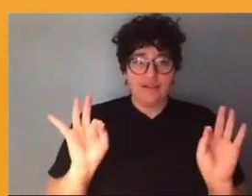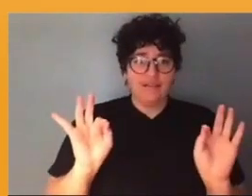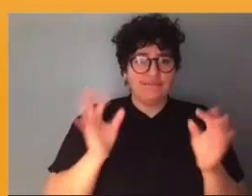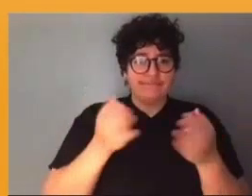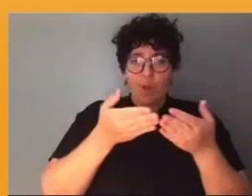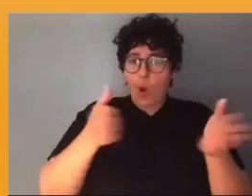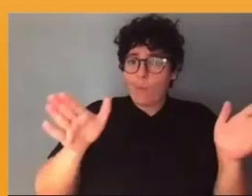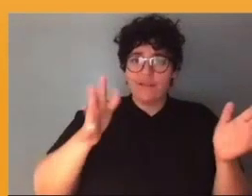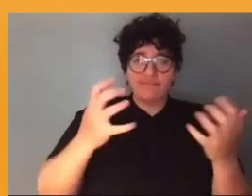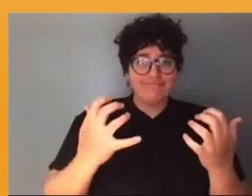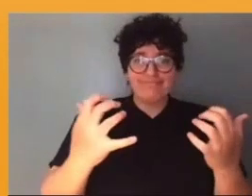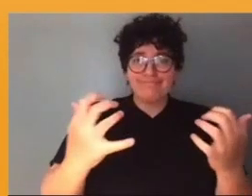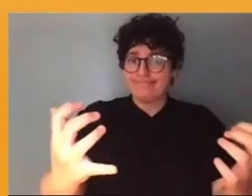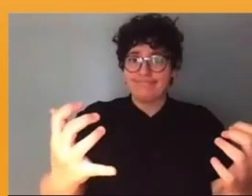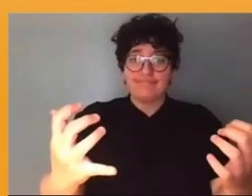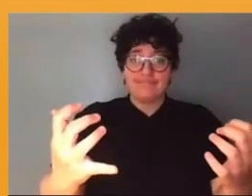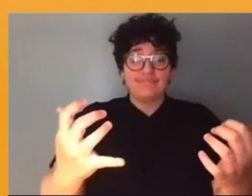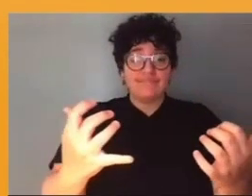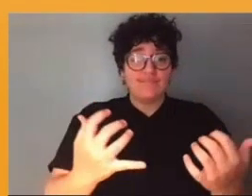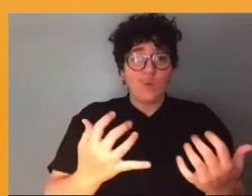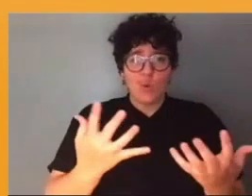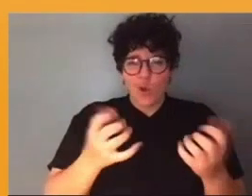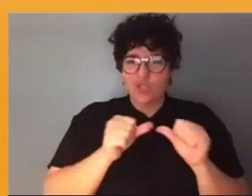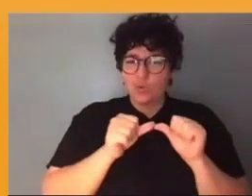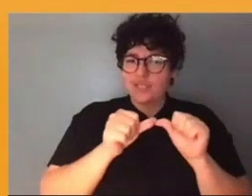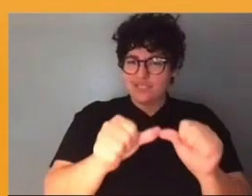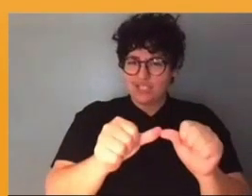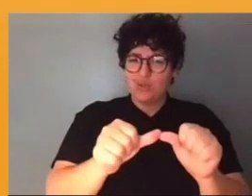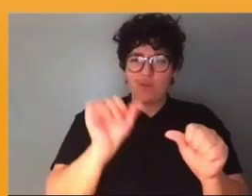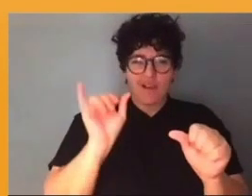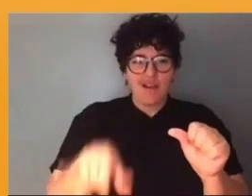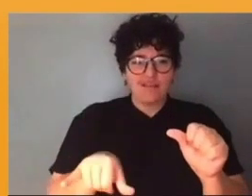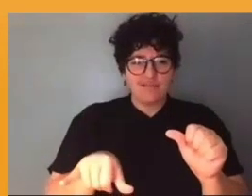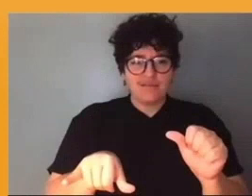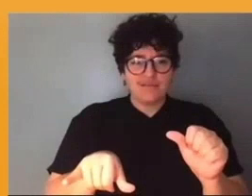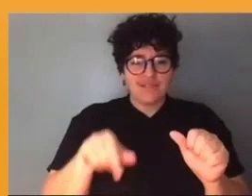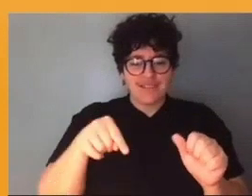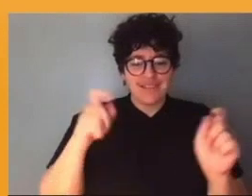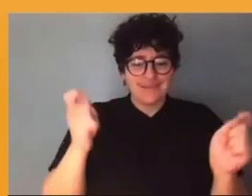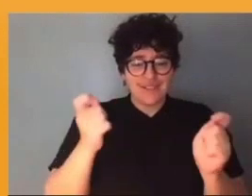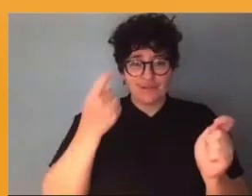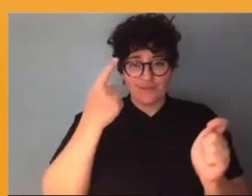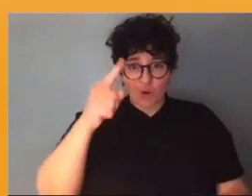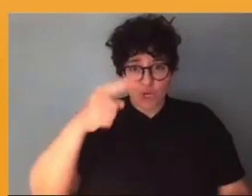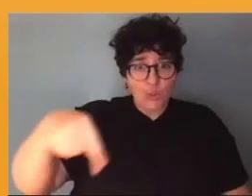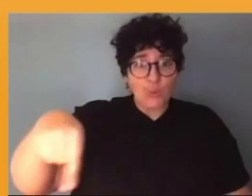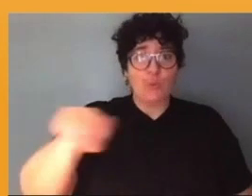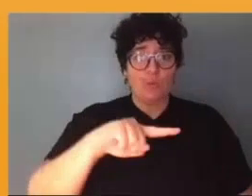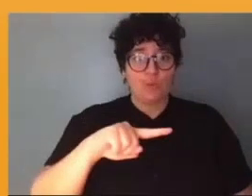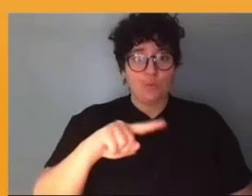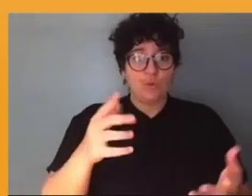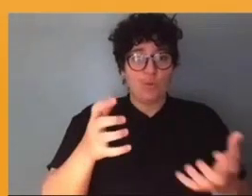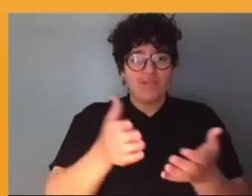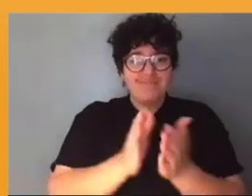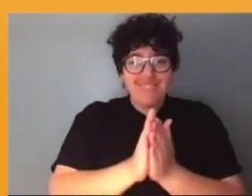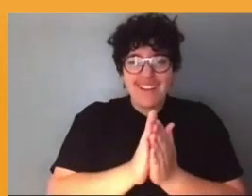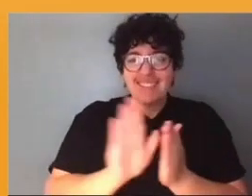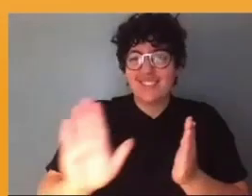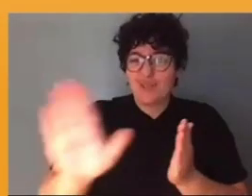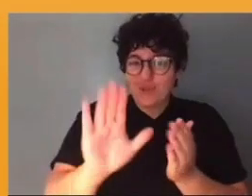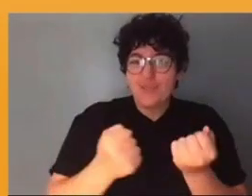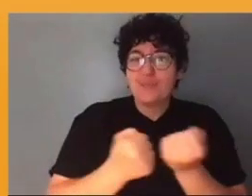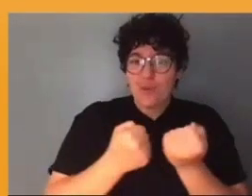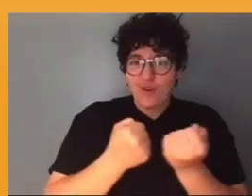you, and we ask your help to support the continuation of this Tucson tradition. If you can,